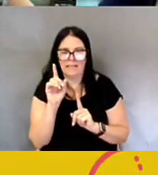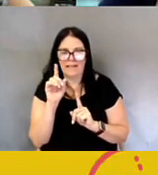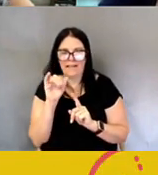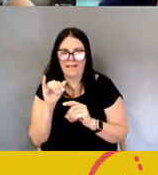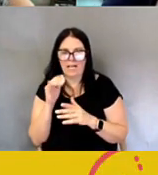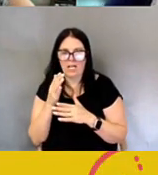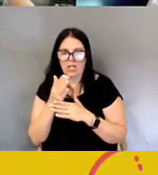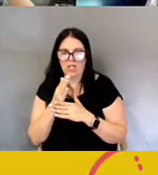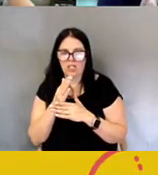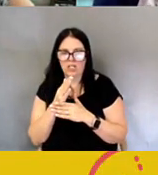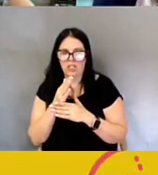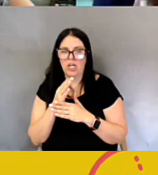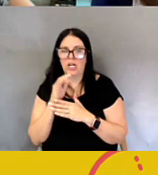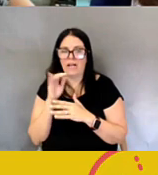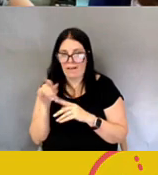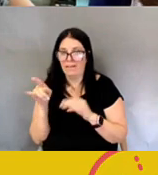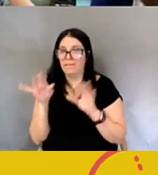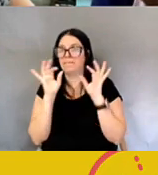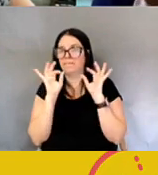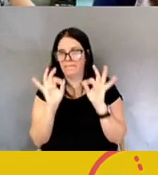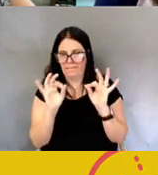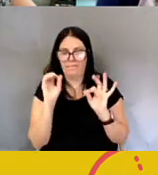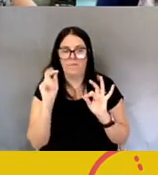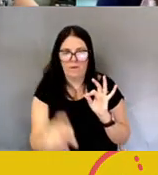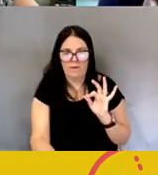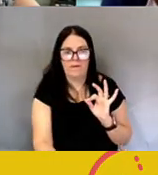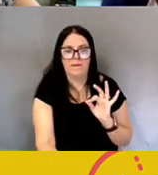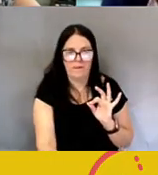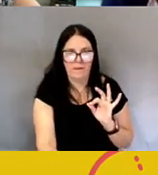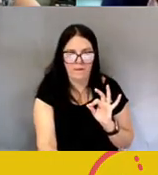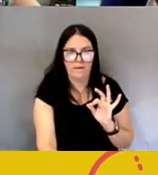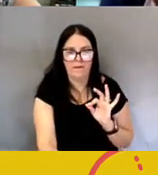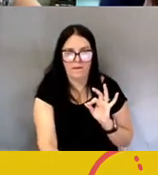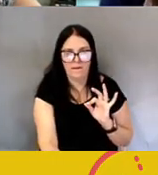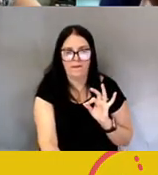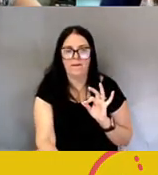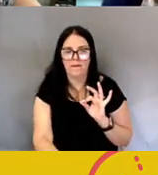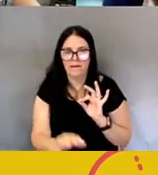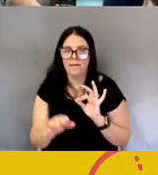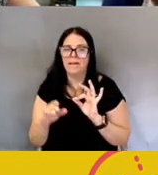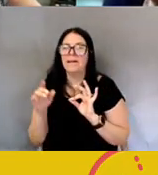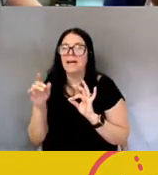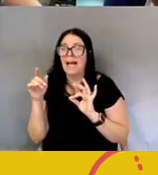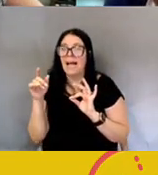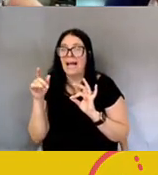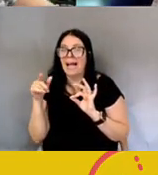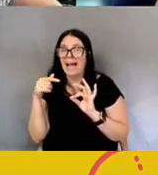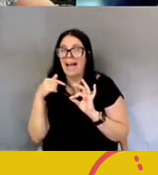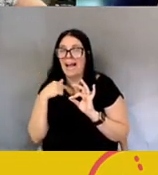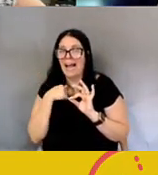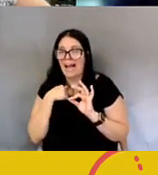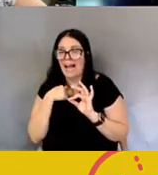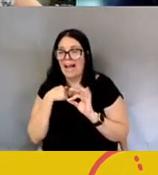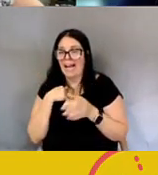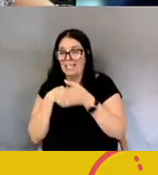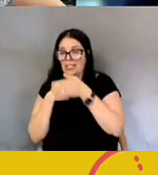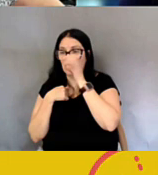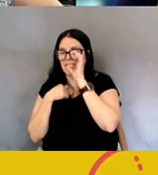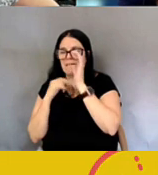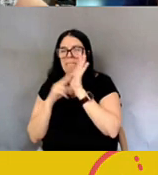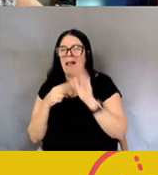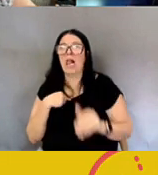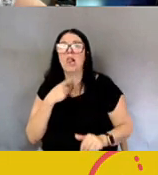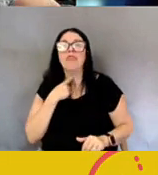There we go. Oh, okay. So I was having some water. That means it's breakout room activity